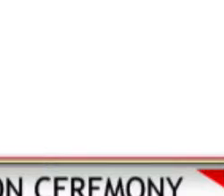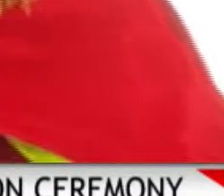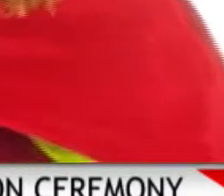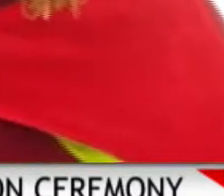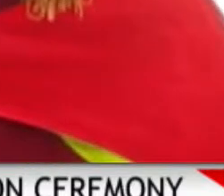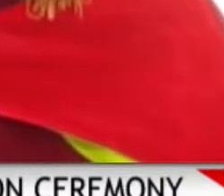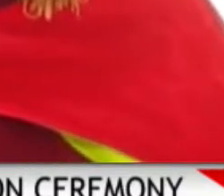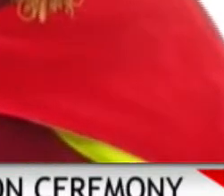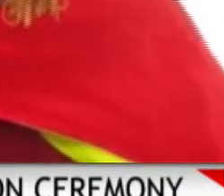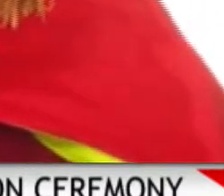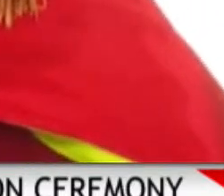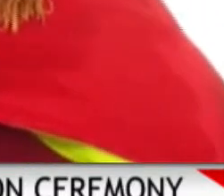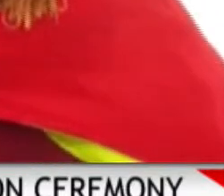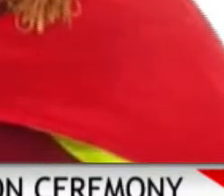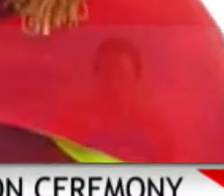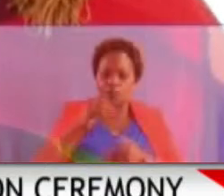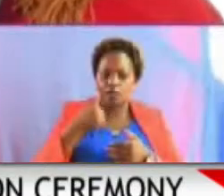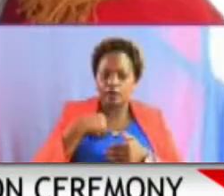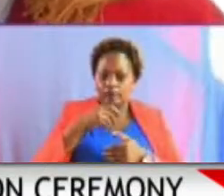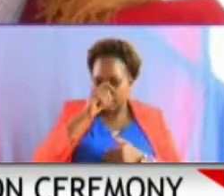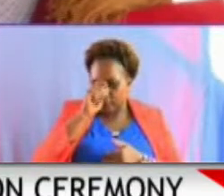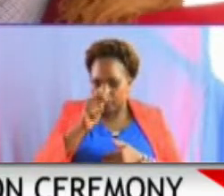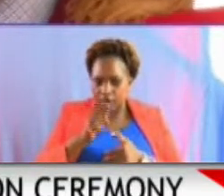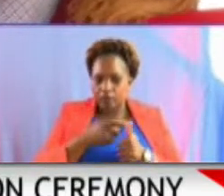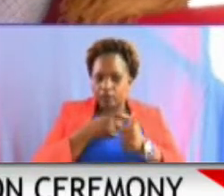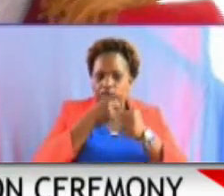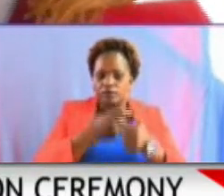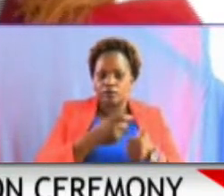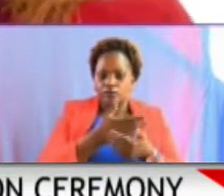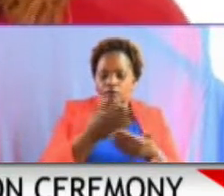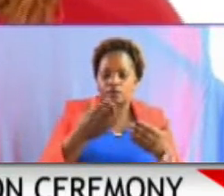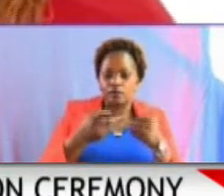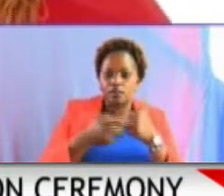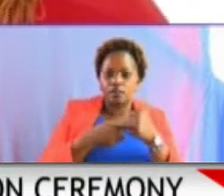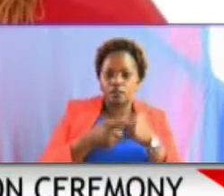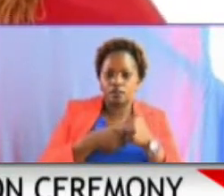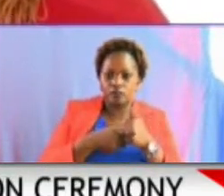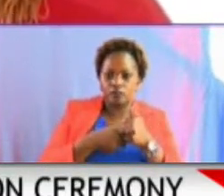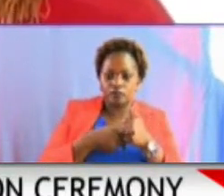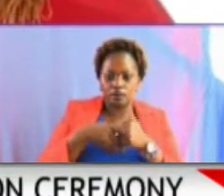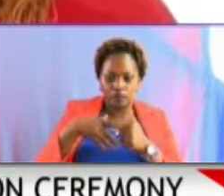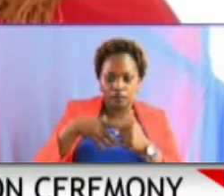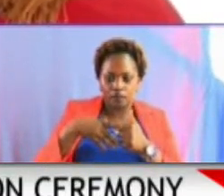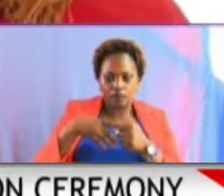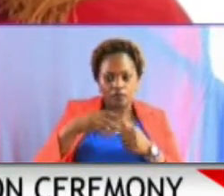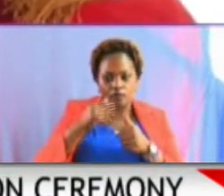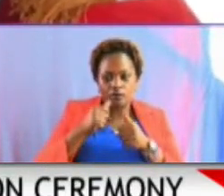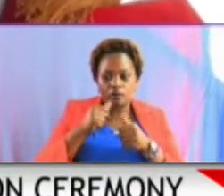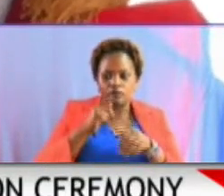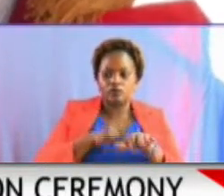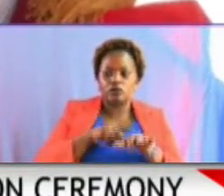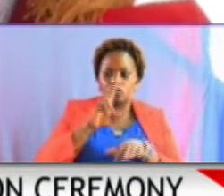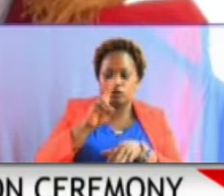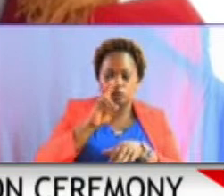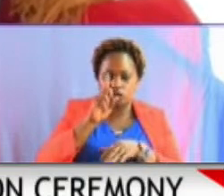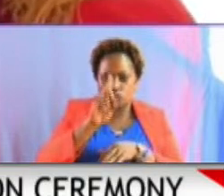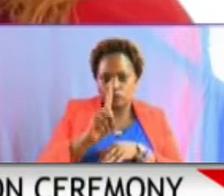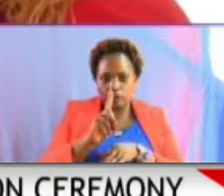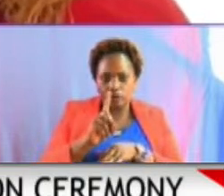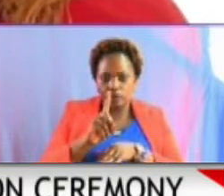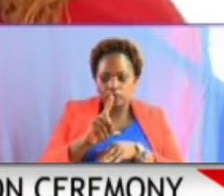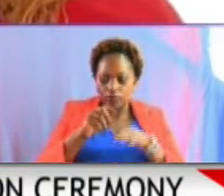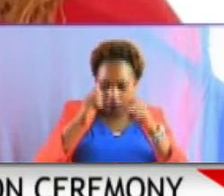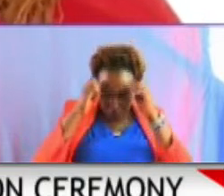Mr. Chancellor, sir, I have the honor to present the following 6 graduates who during the